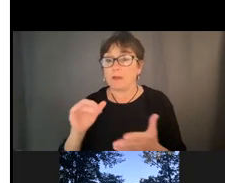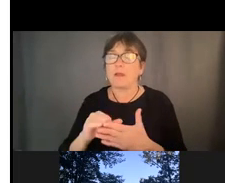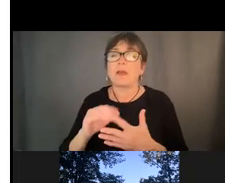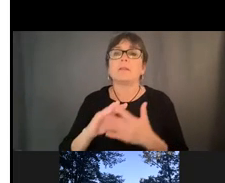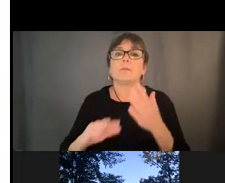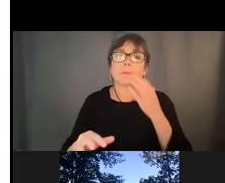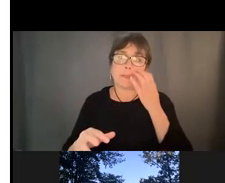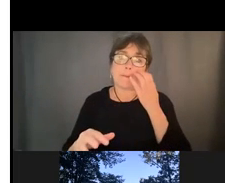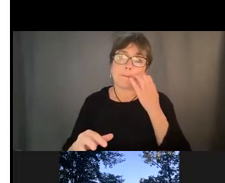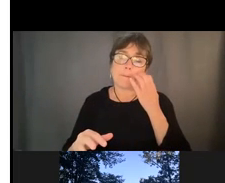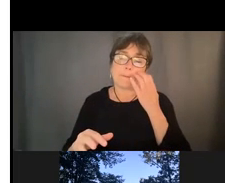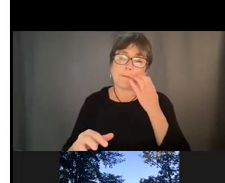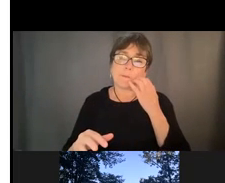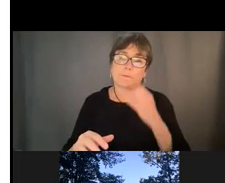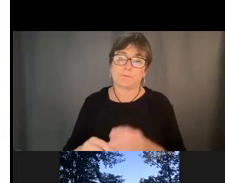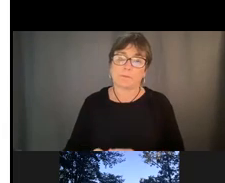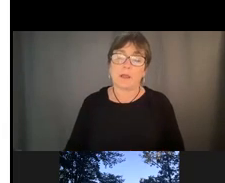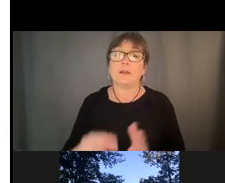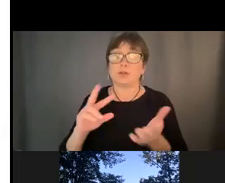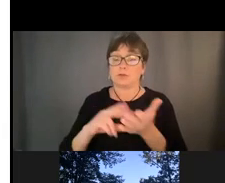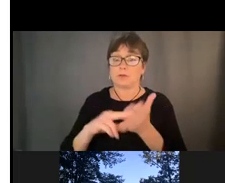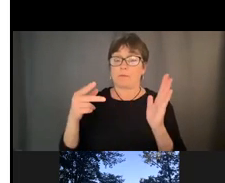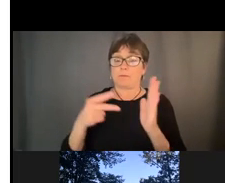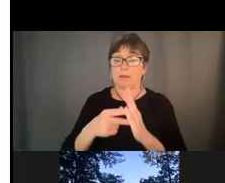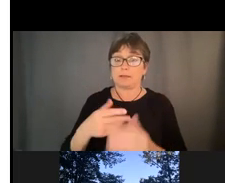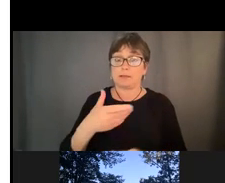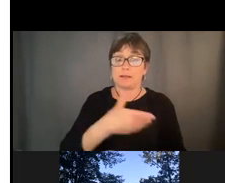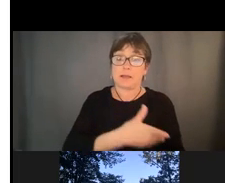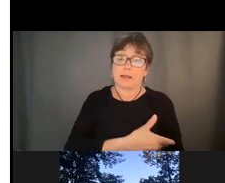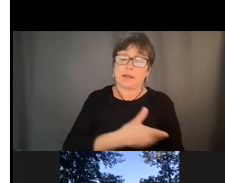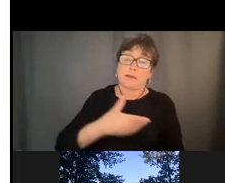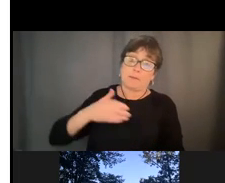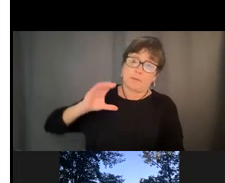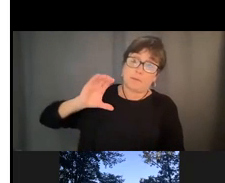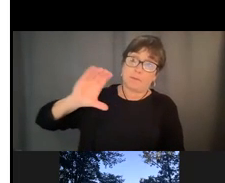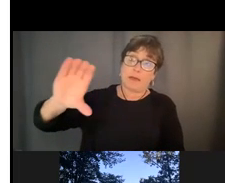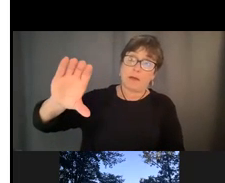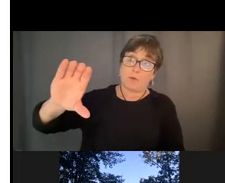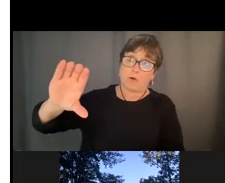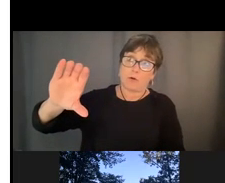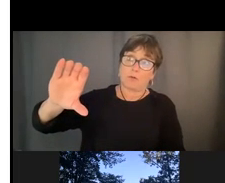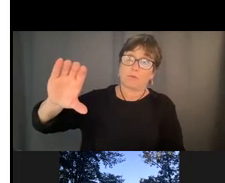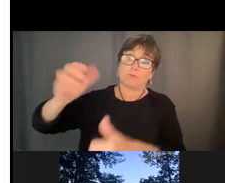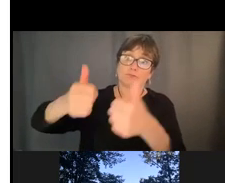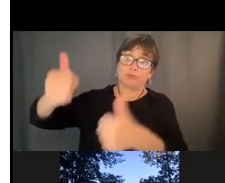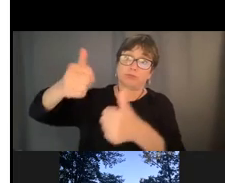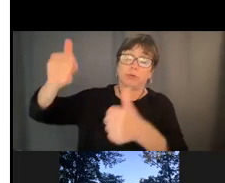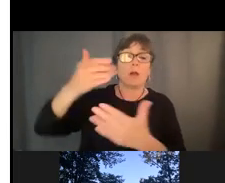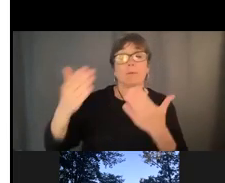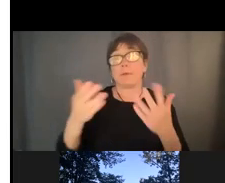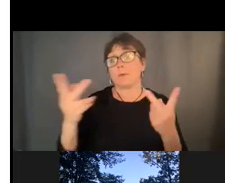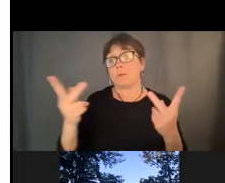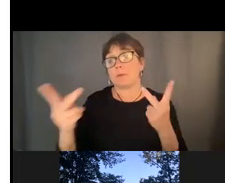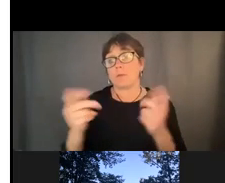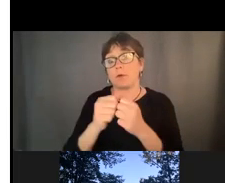where we have placed power over a different group, whether it be people without disabilities or